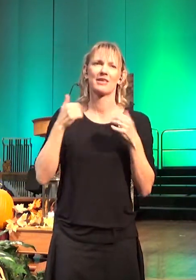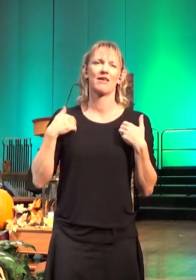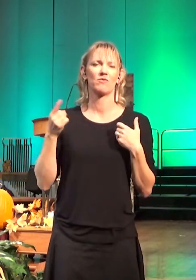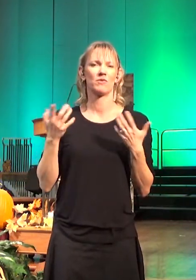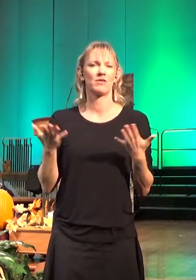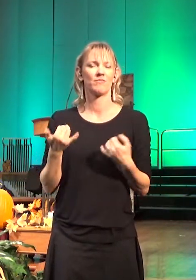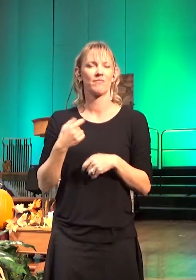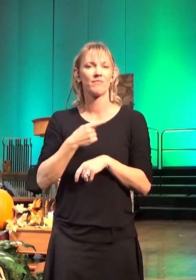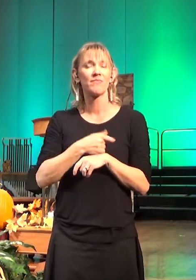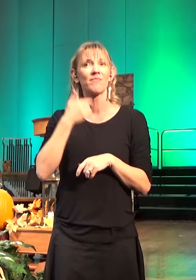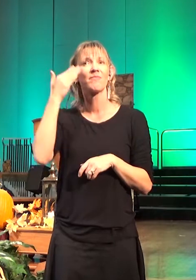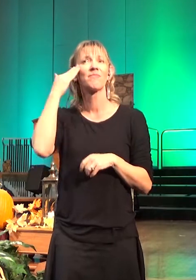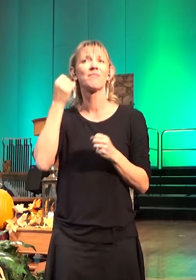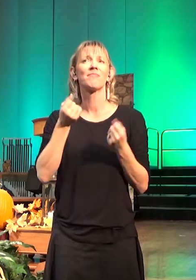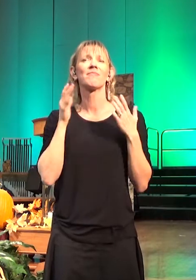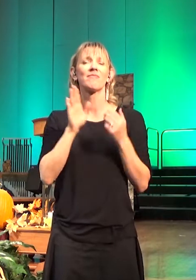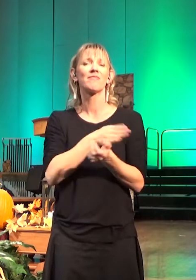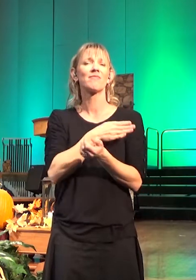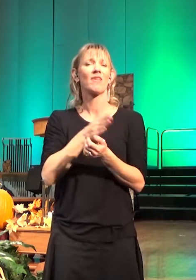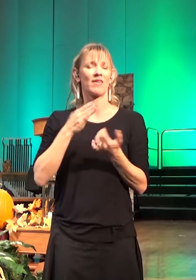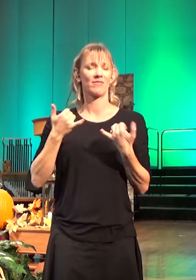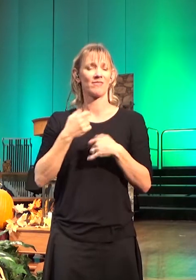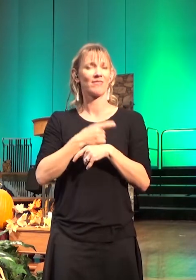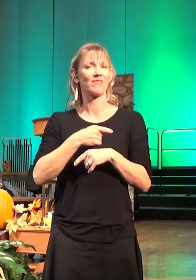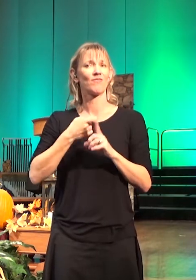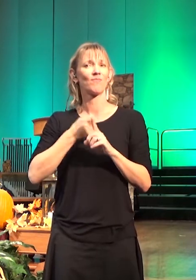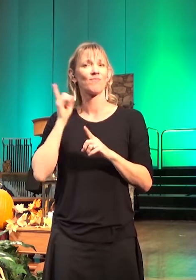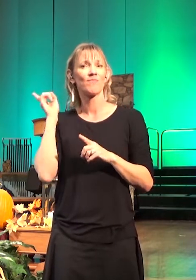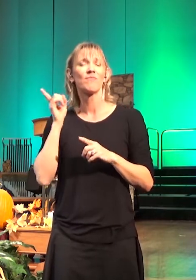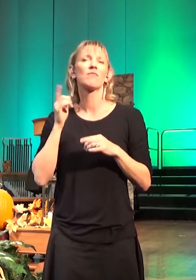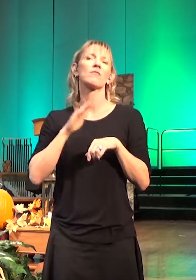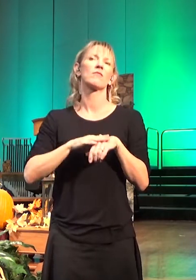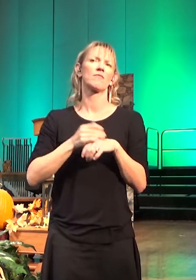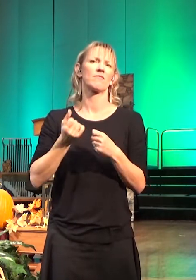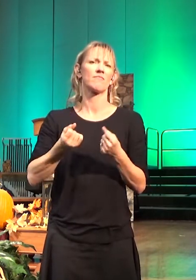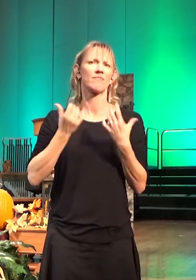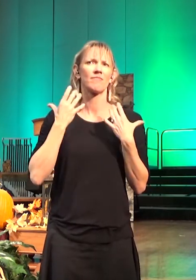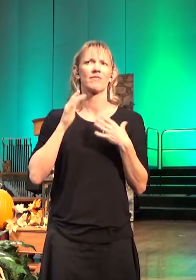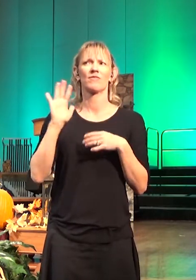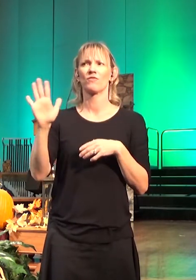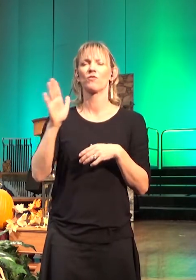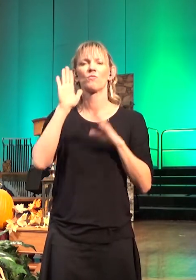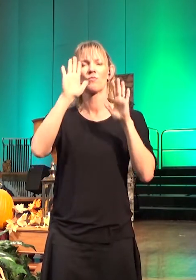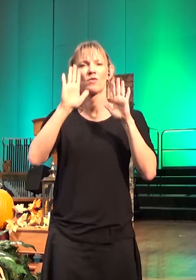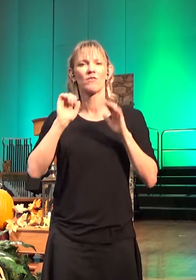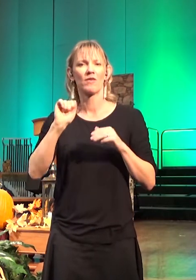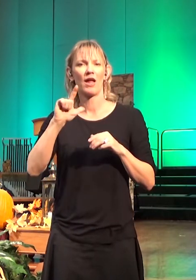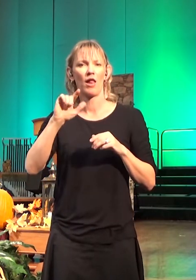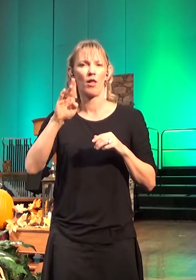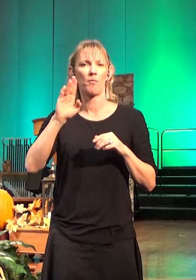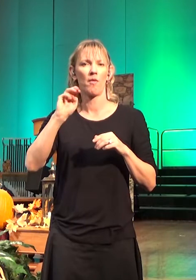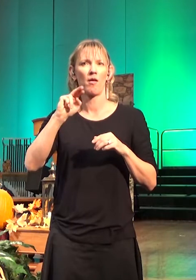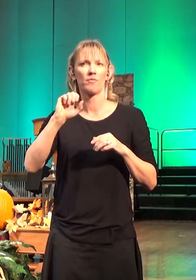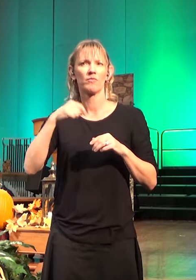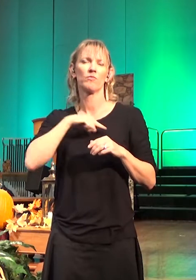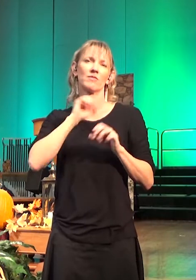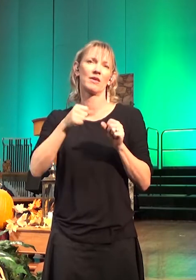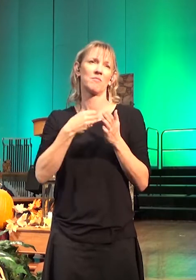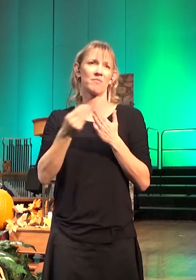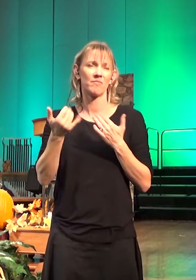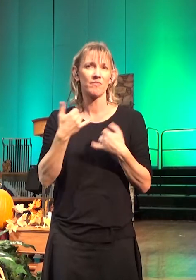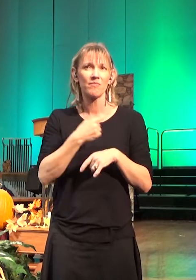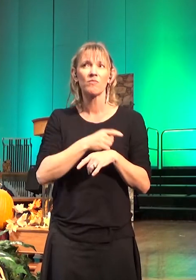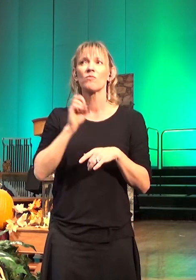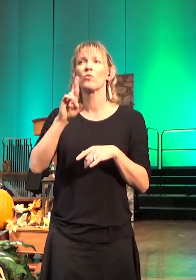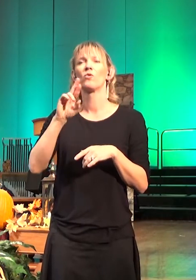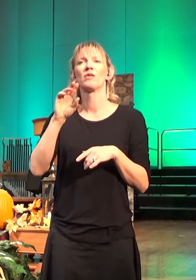Thank you, Denise. What a blessing to have you here today. And I know that many of the songs that we heard today are on a multitude of your wonderful albums, and we can purchase